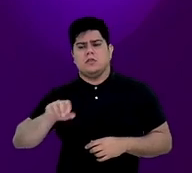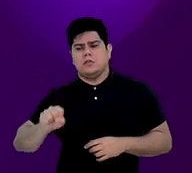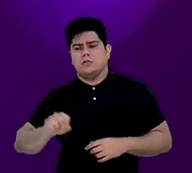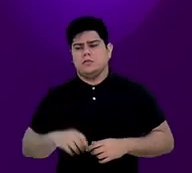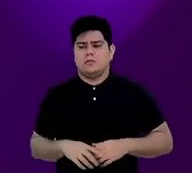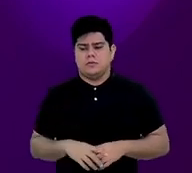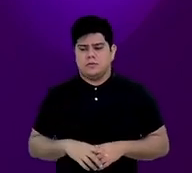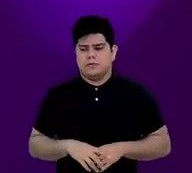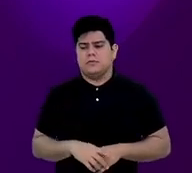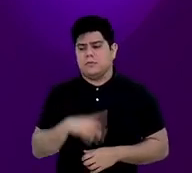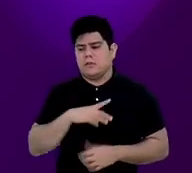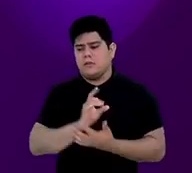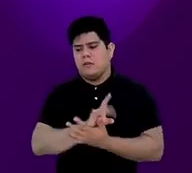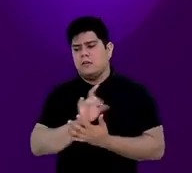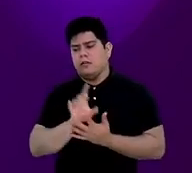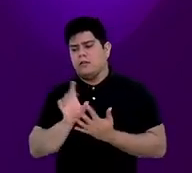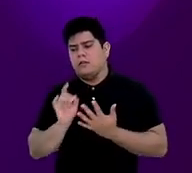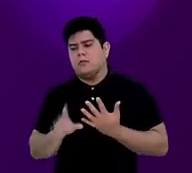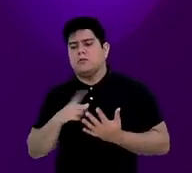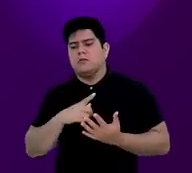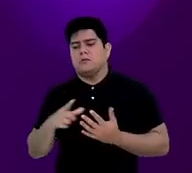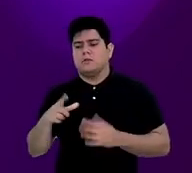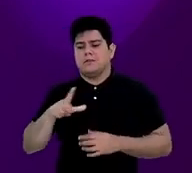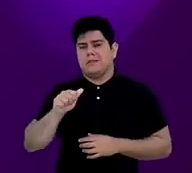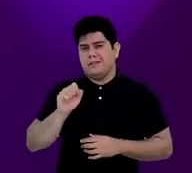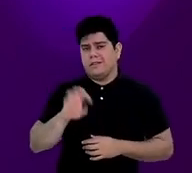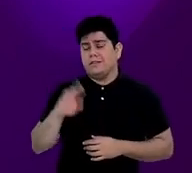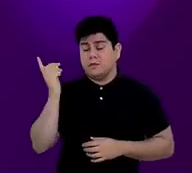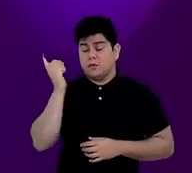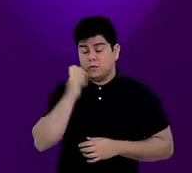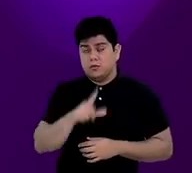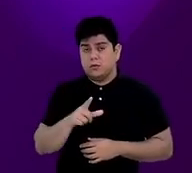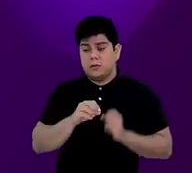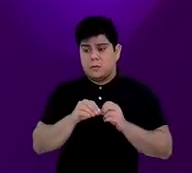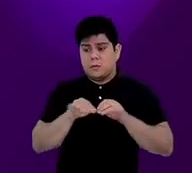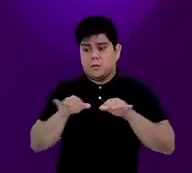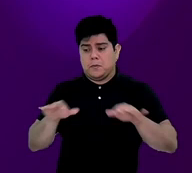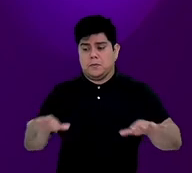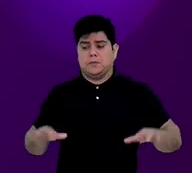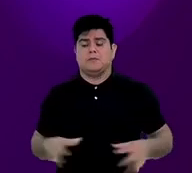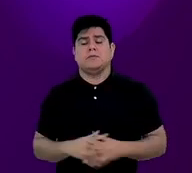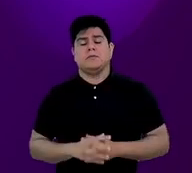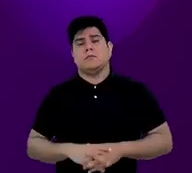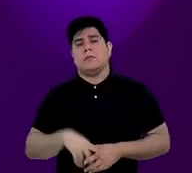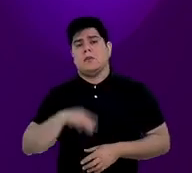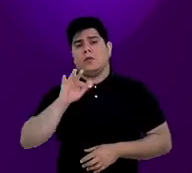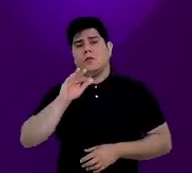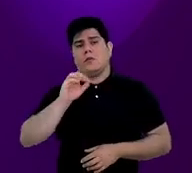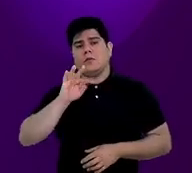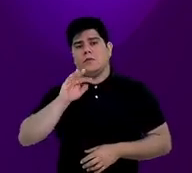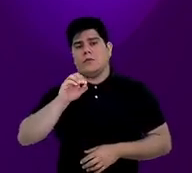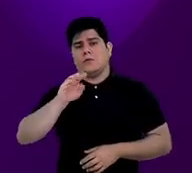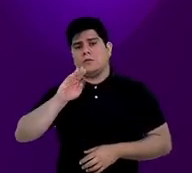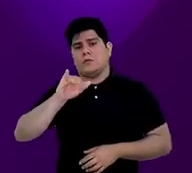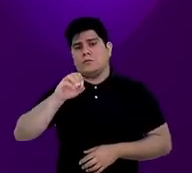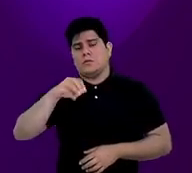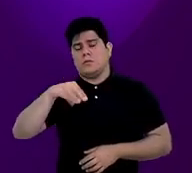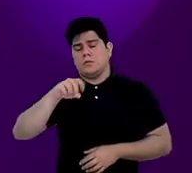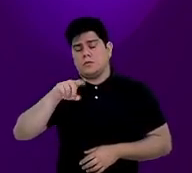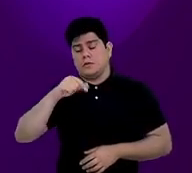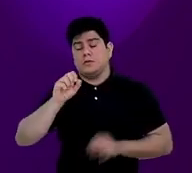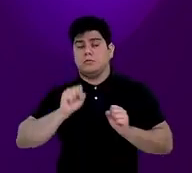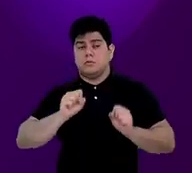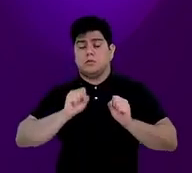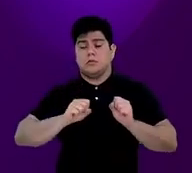Another way of doing that is with whole body photobiomodulation, because like the Novo Thor